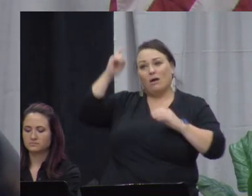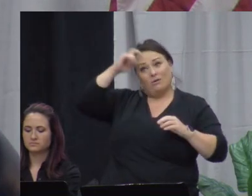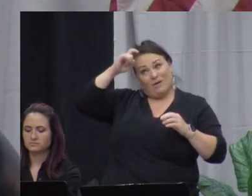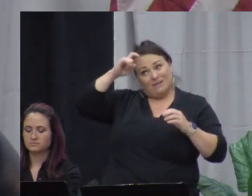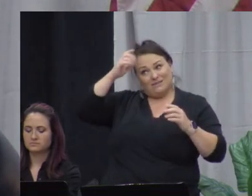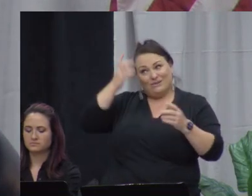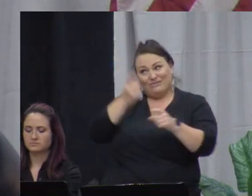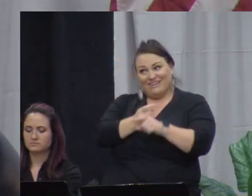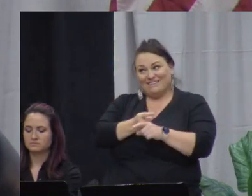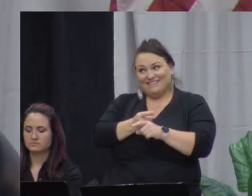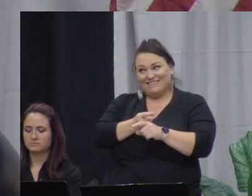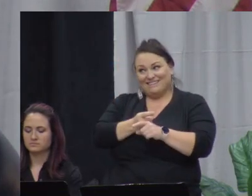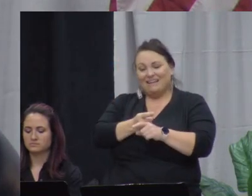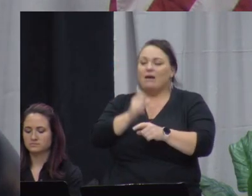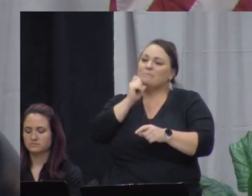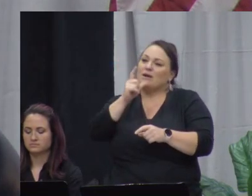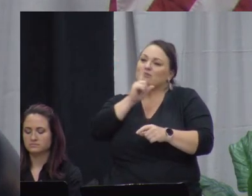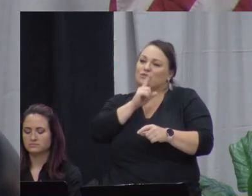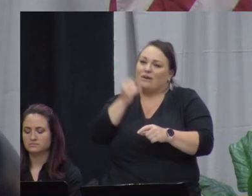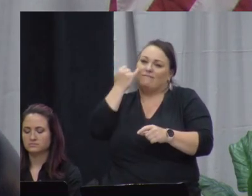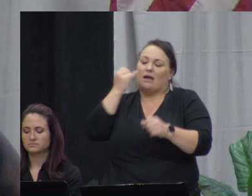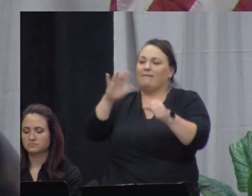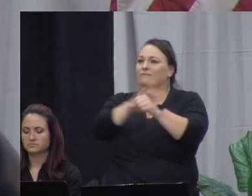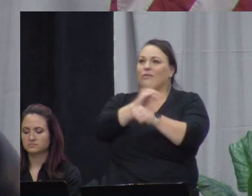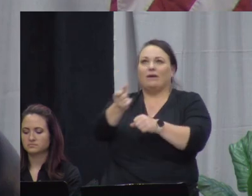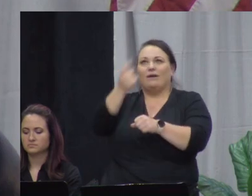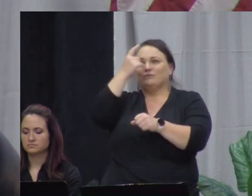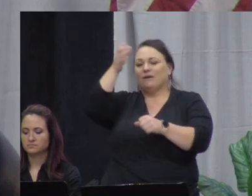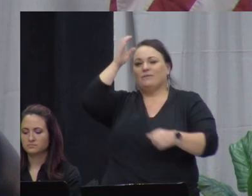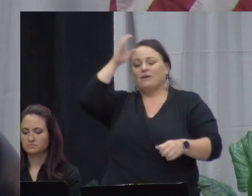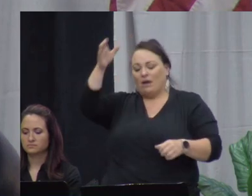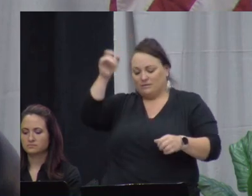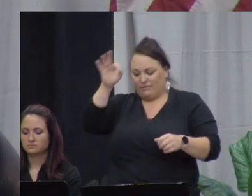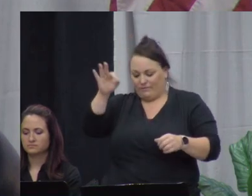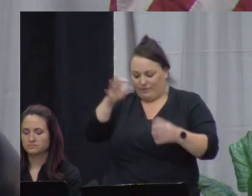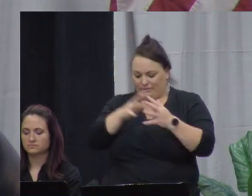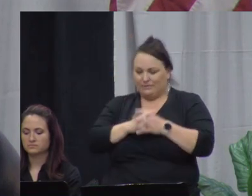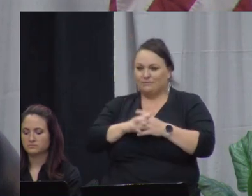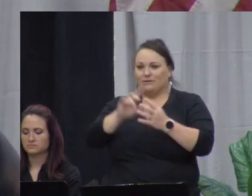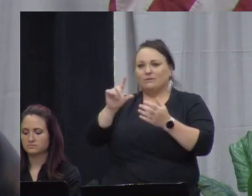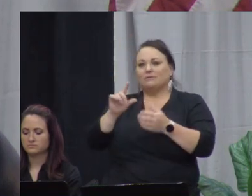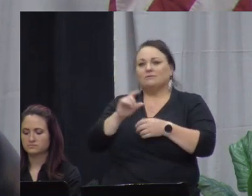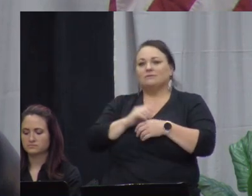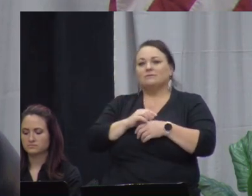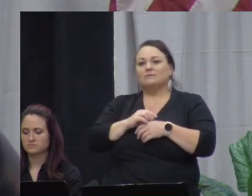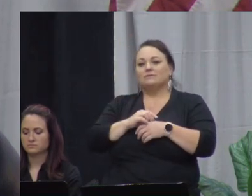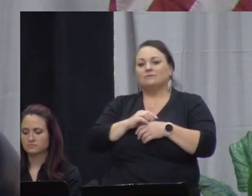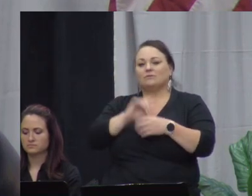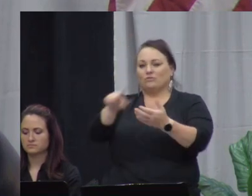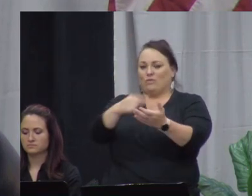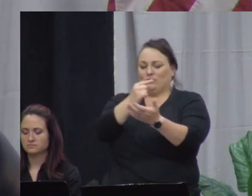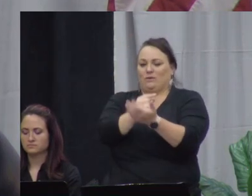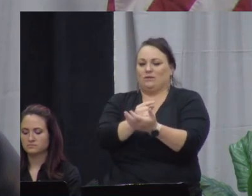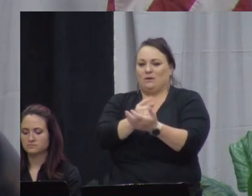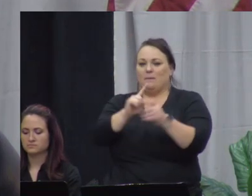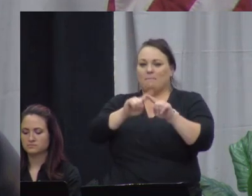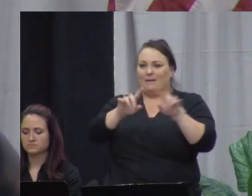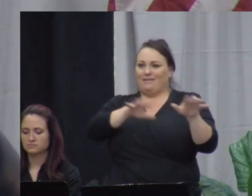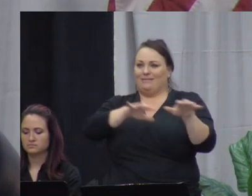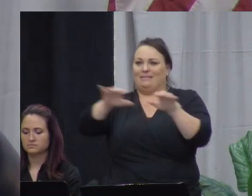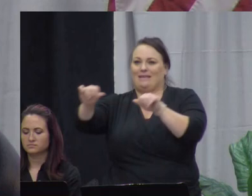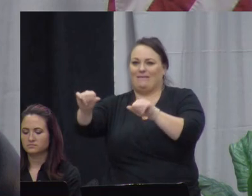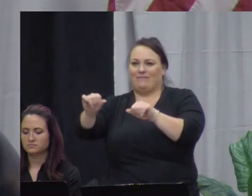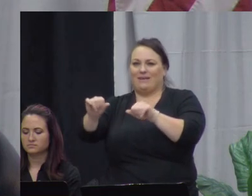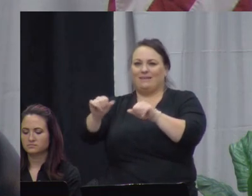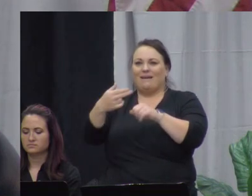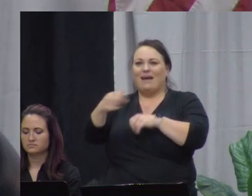right? I'm not sure I fully understand the concept of graduating, like leaving high school and our adolescence,